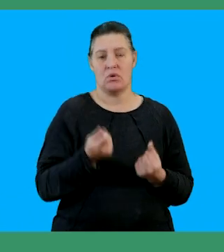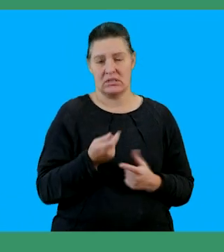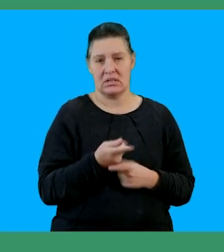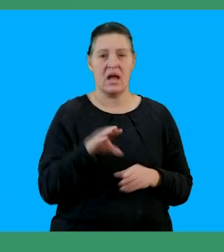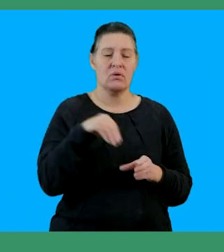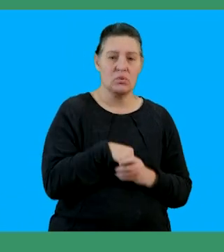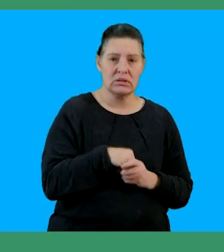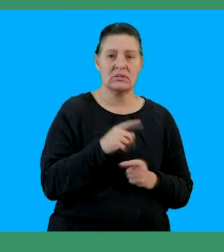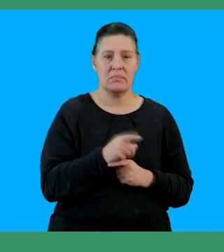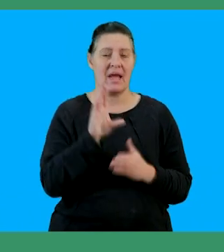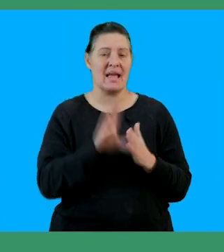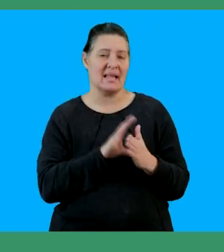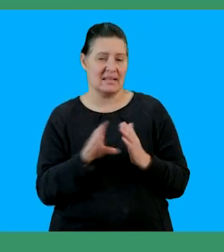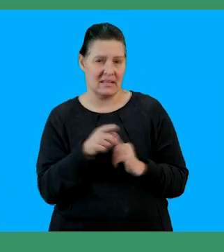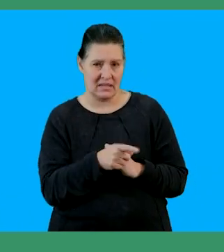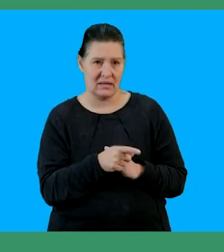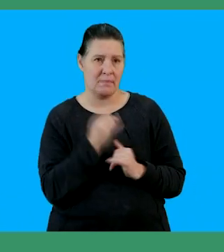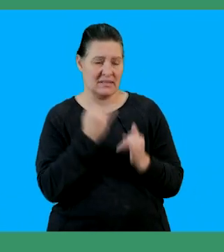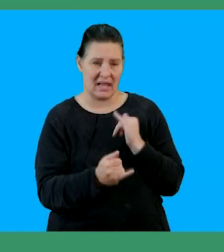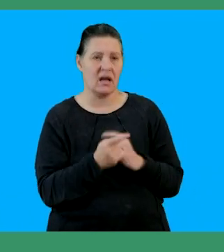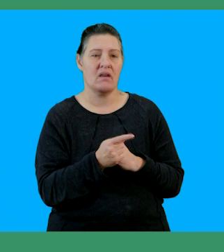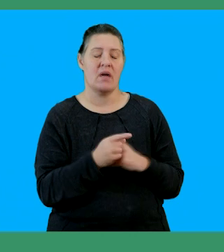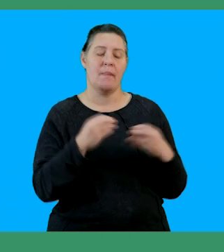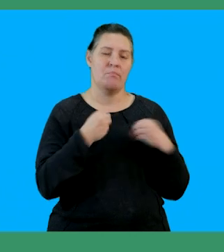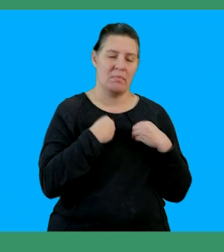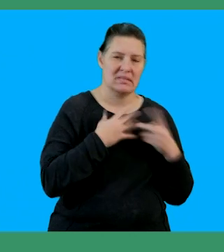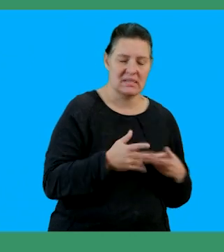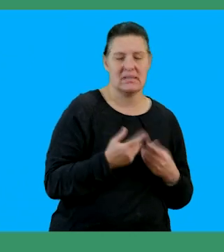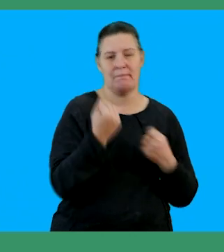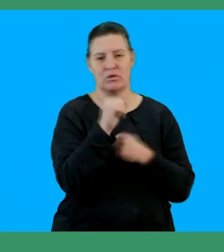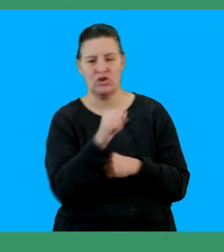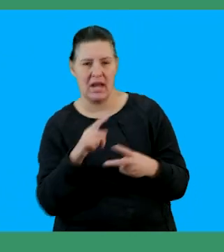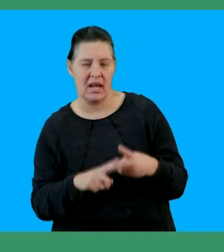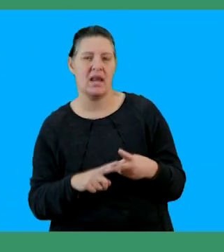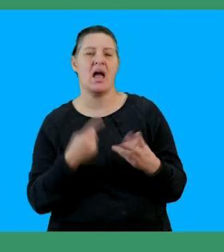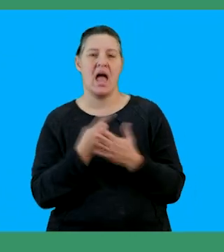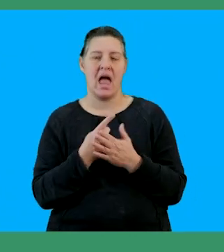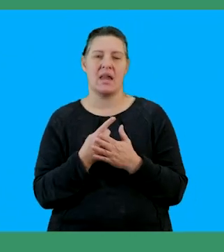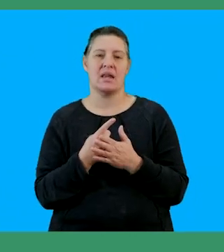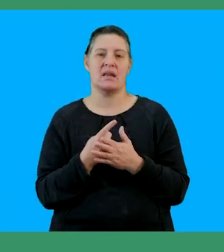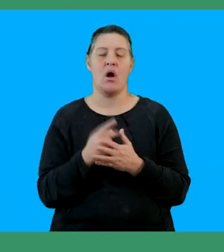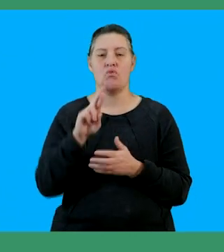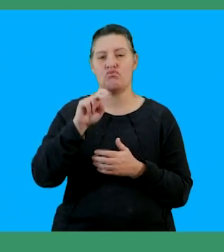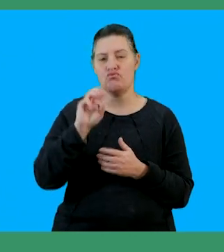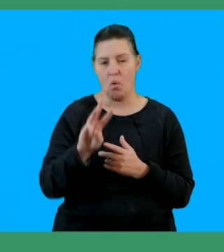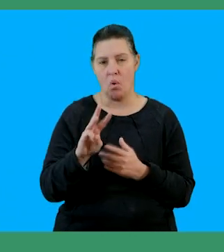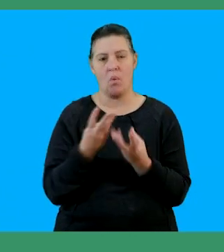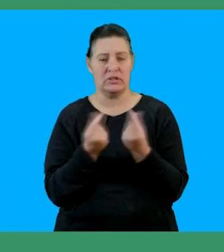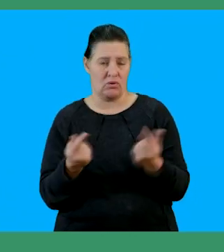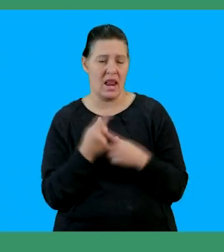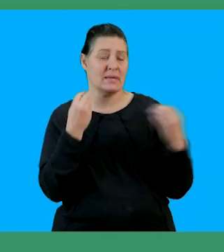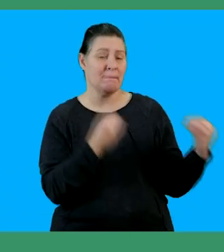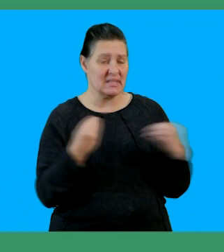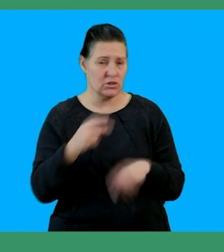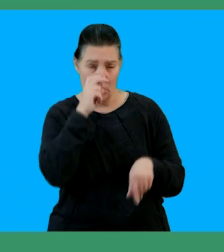including, so we need to cancel this G, it's a mistake, including premises, machinery, and raw materials. So as